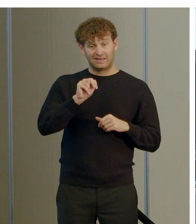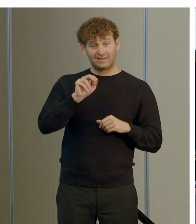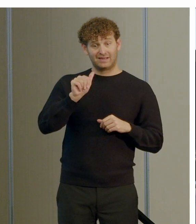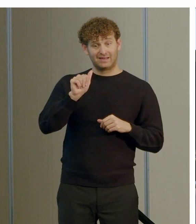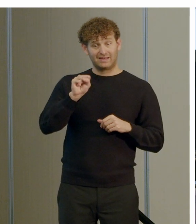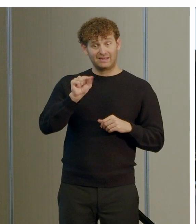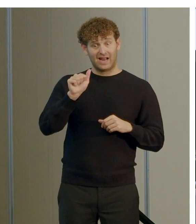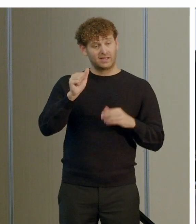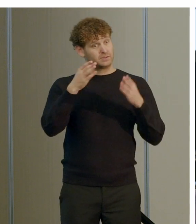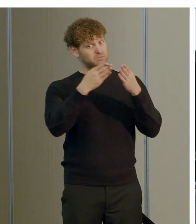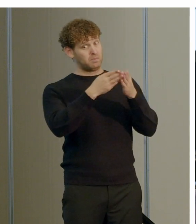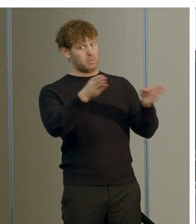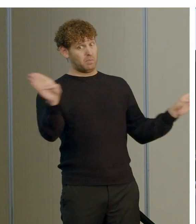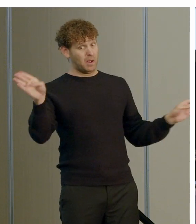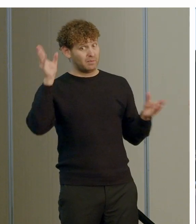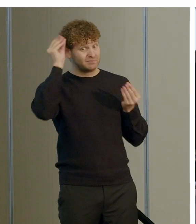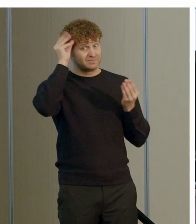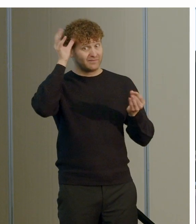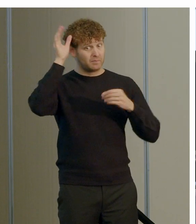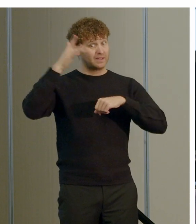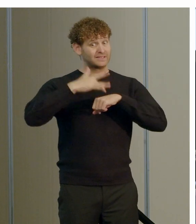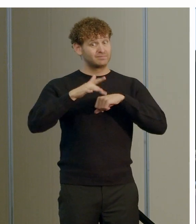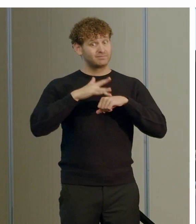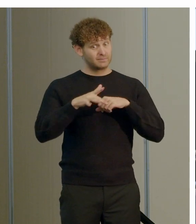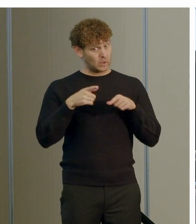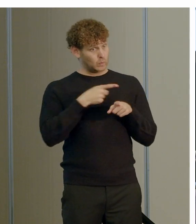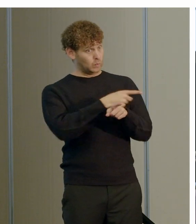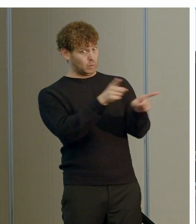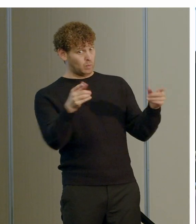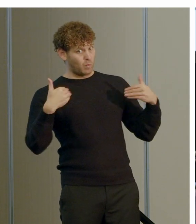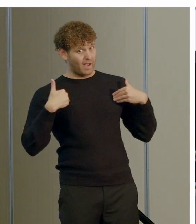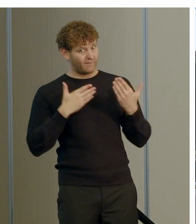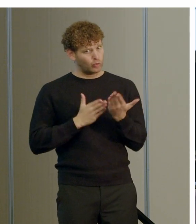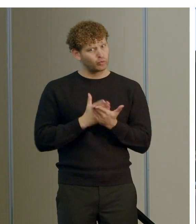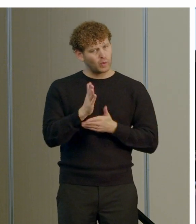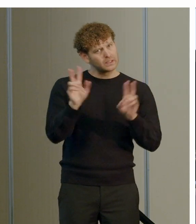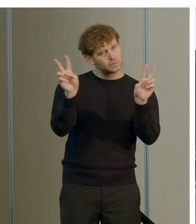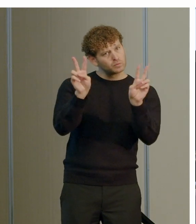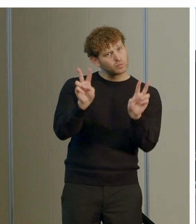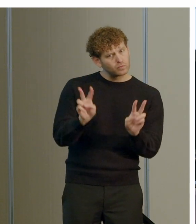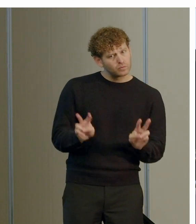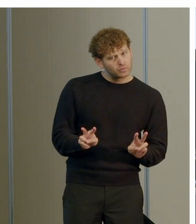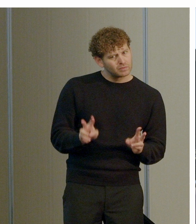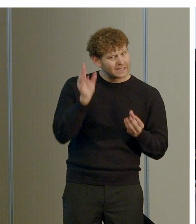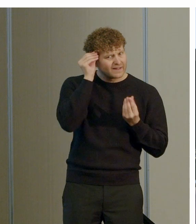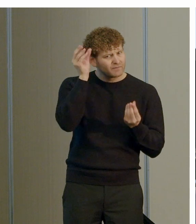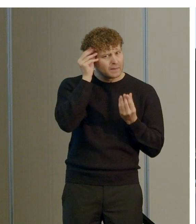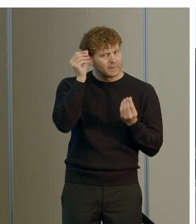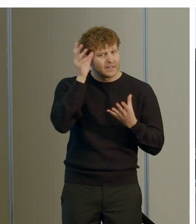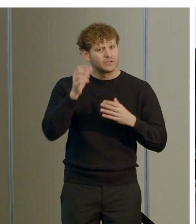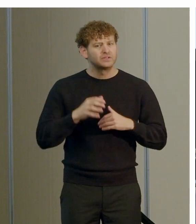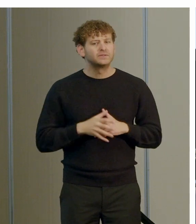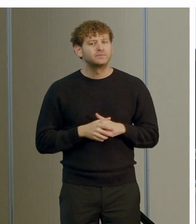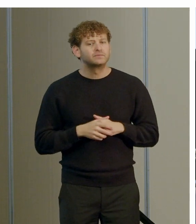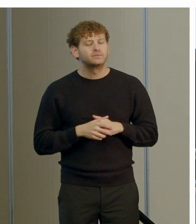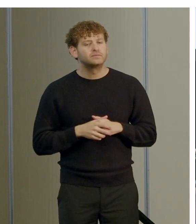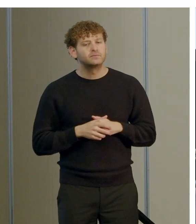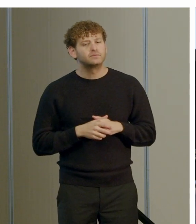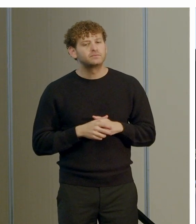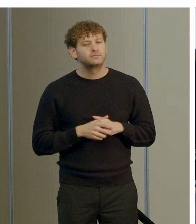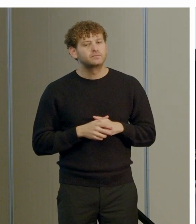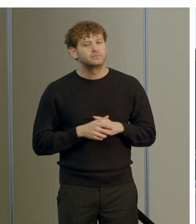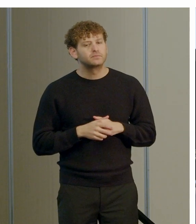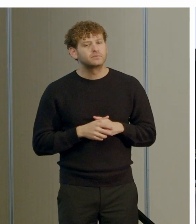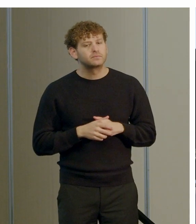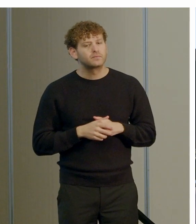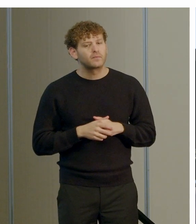accessible, and you have a right to it. So I'm just saying it comes from those two prongs, and they're